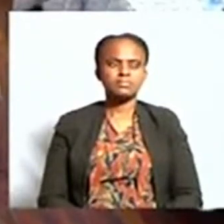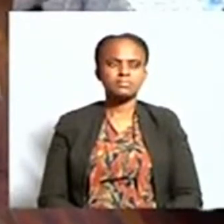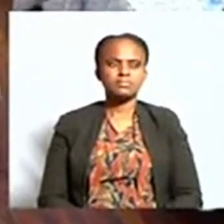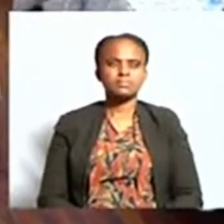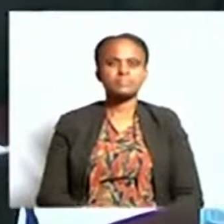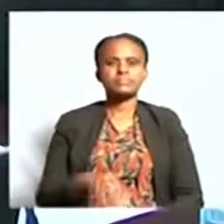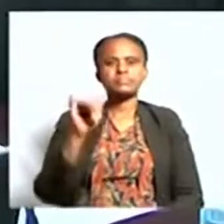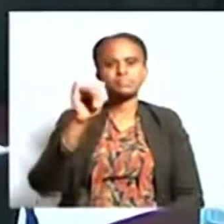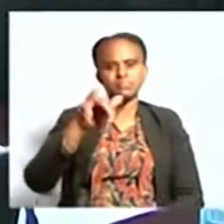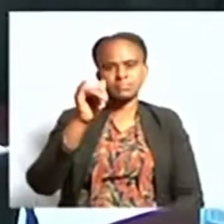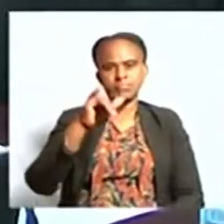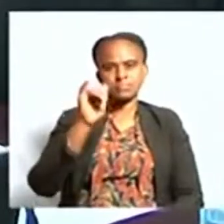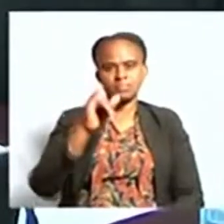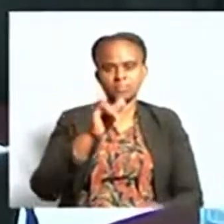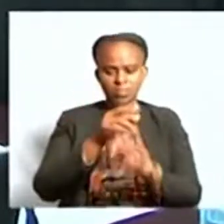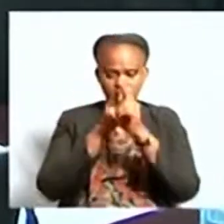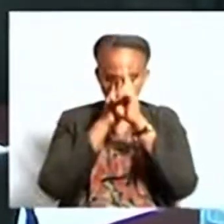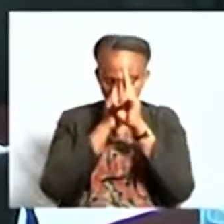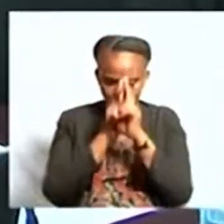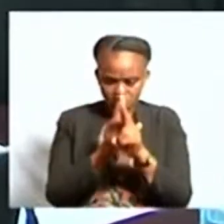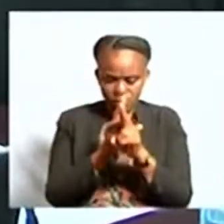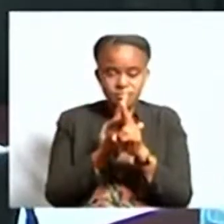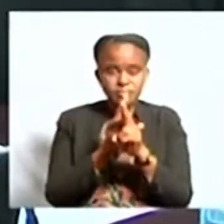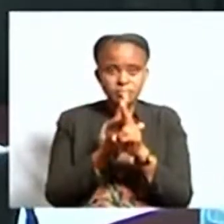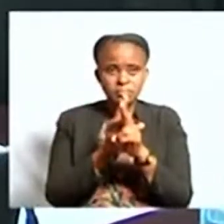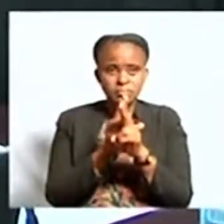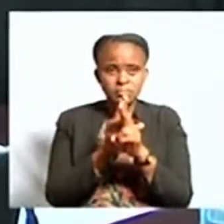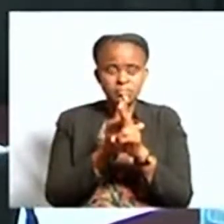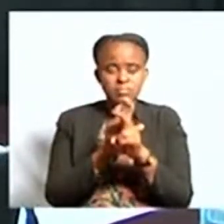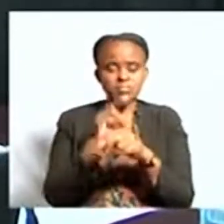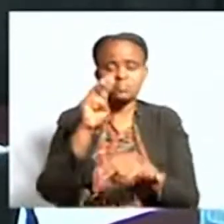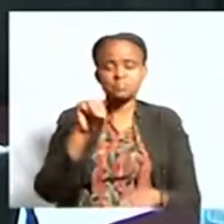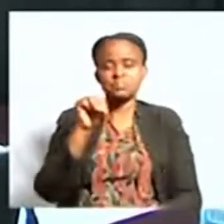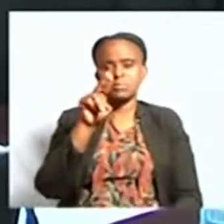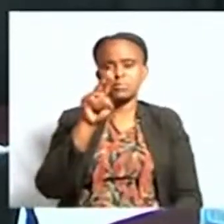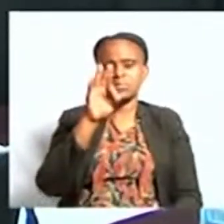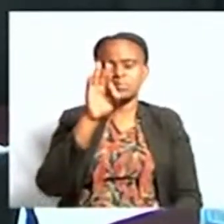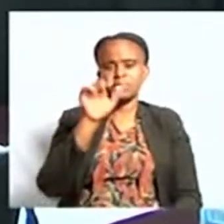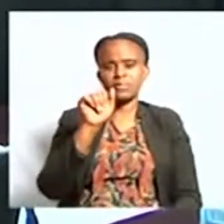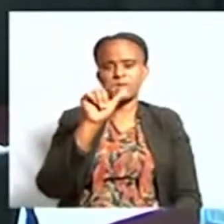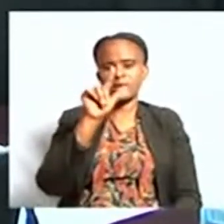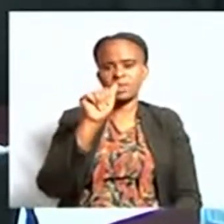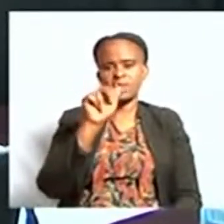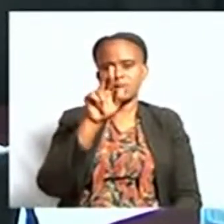Yes, Honorable Mfarari, then Honorable Piri.